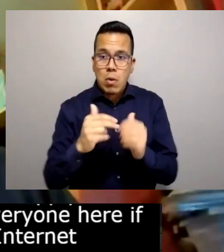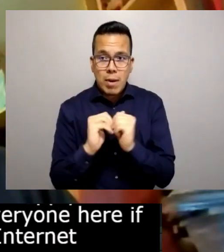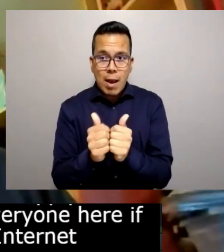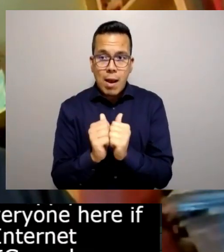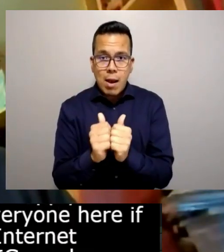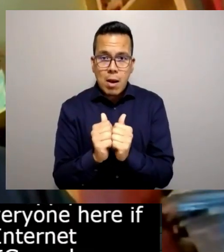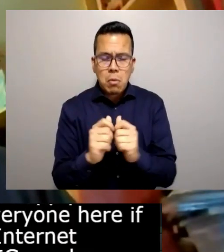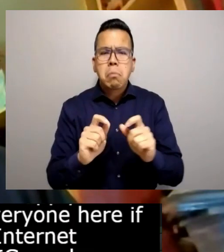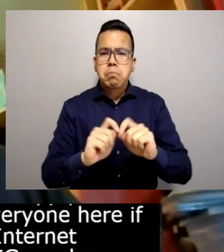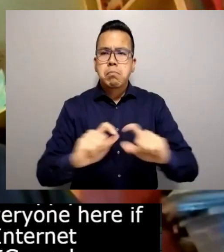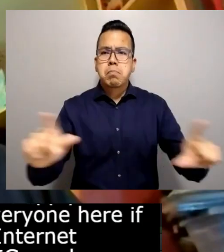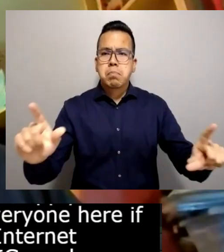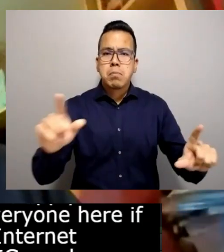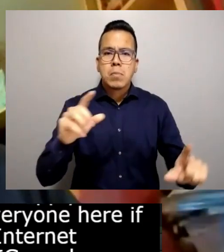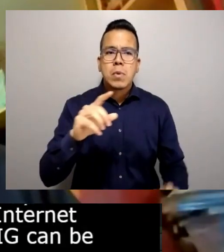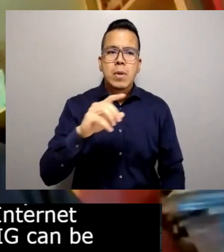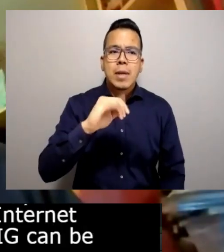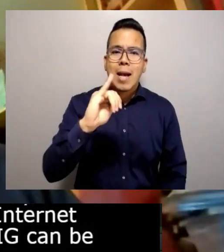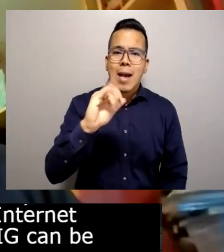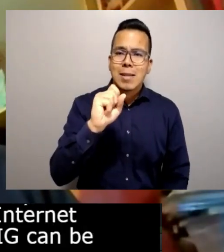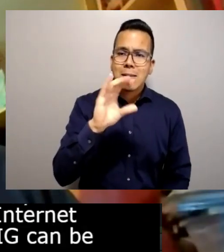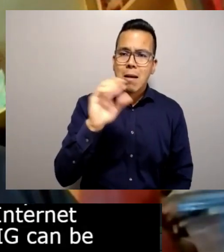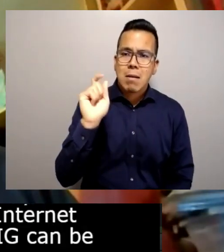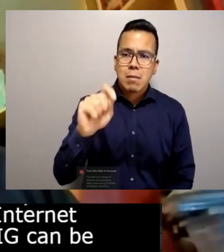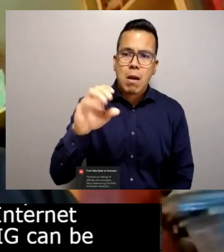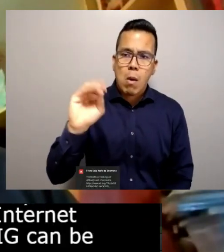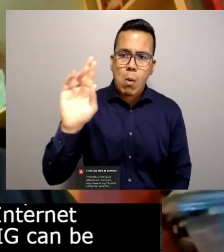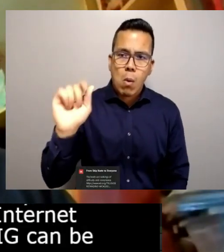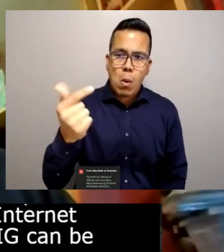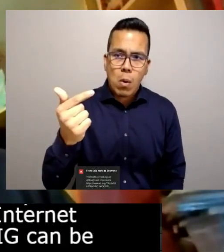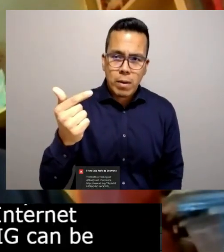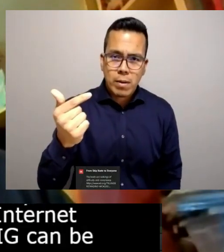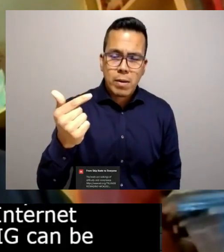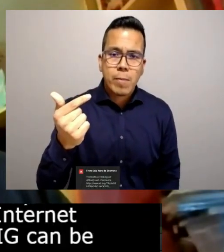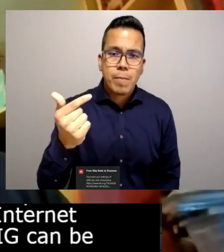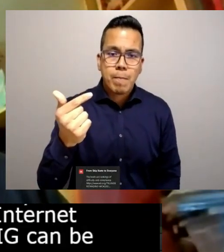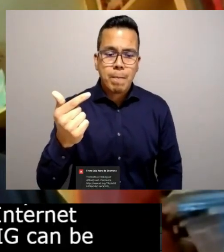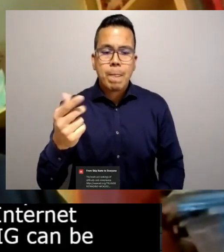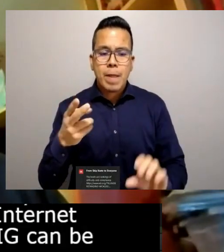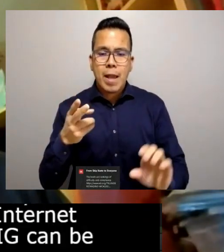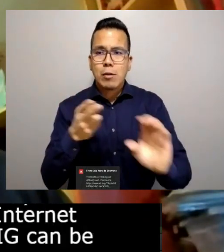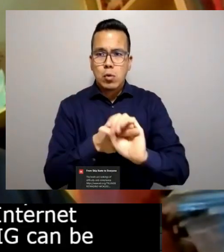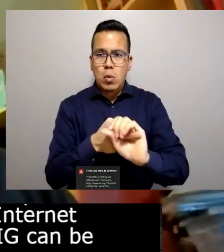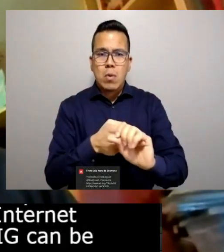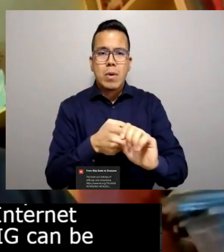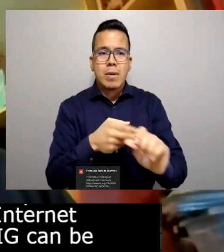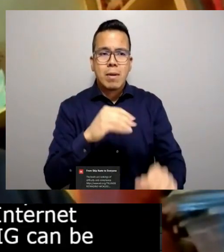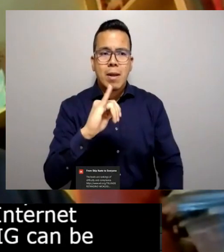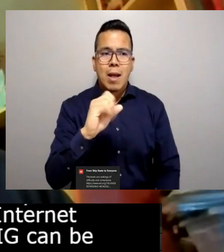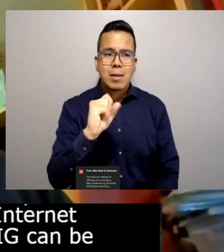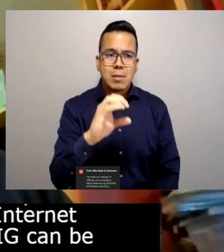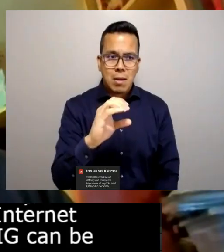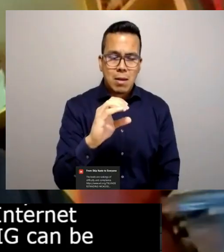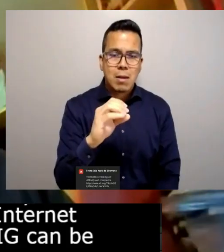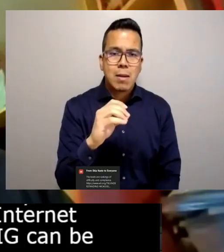to internetsociety.org, joining the Internet Society itself, and